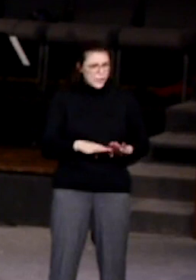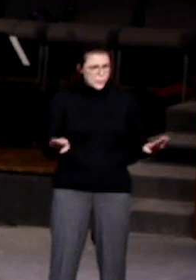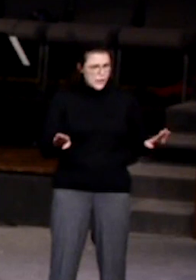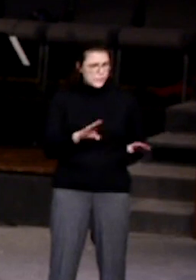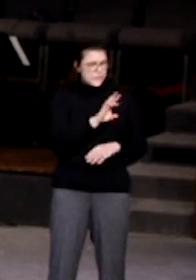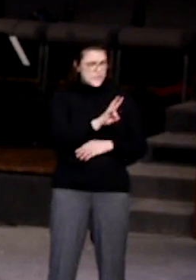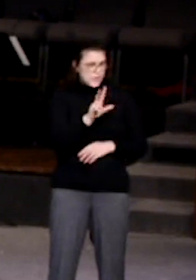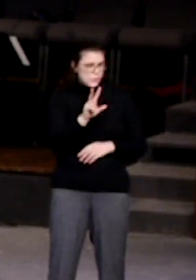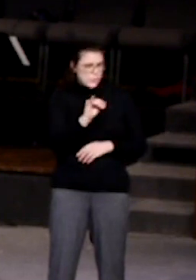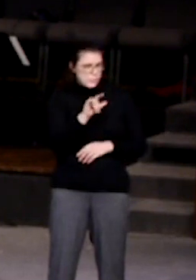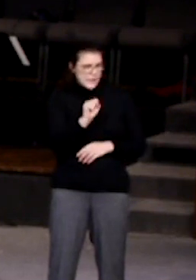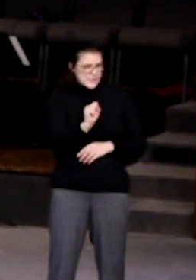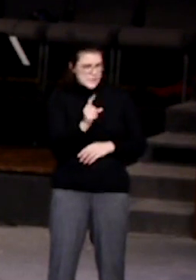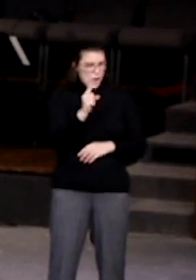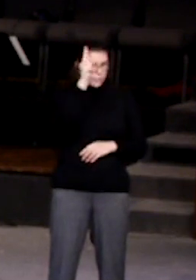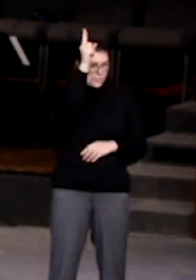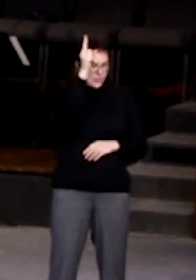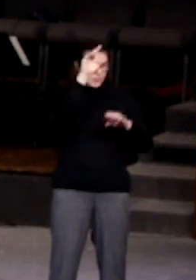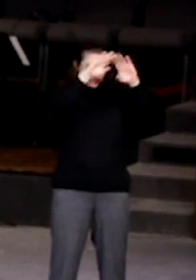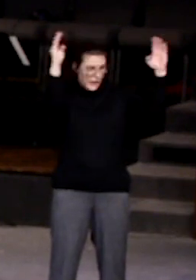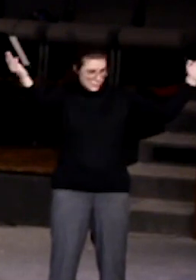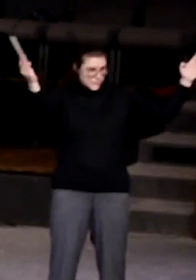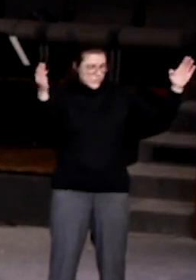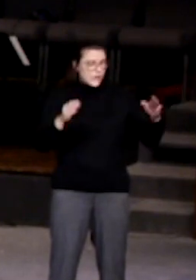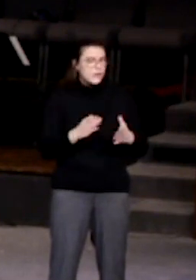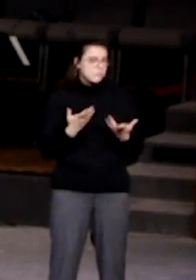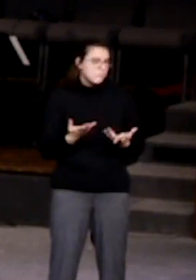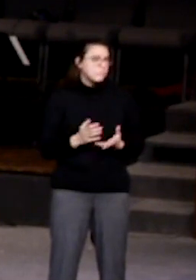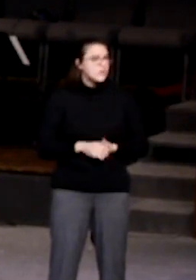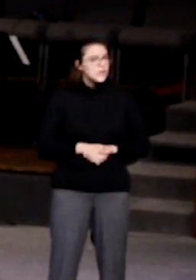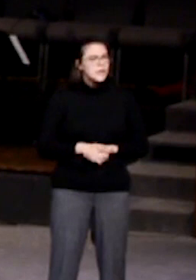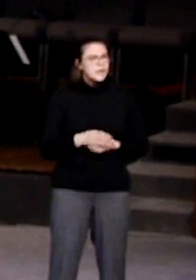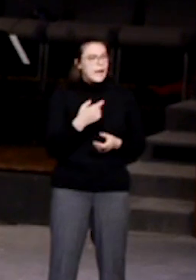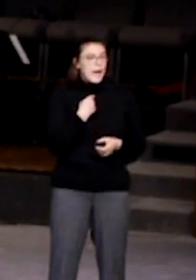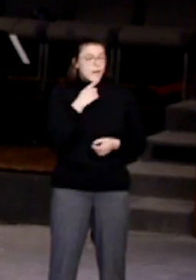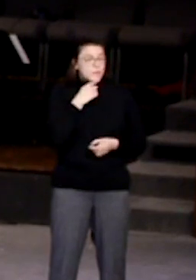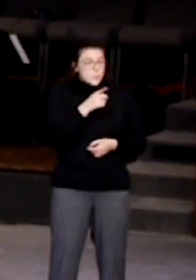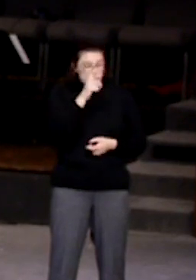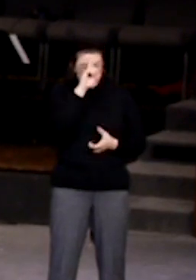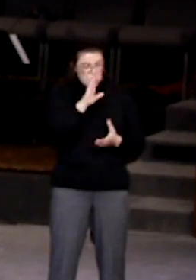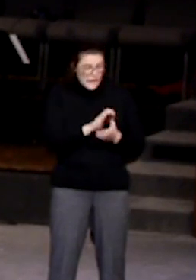our atmosphere. And then it's 1,400 miles, so you got to go beyond that. I truly believe that